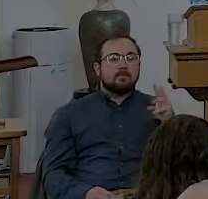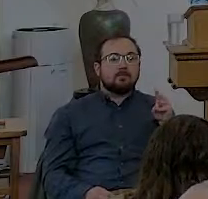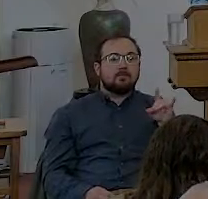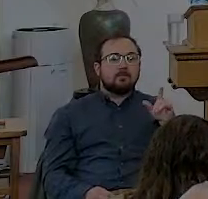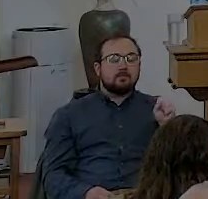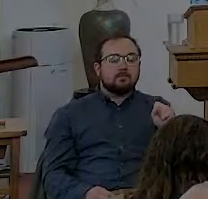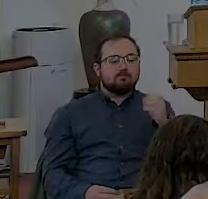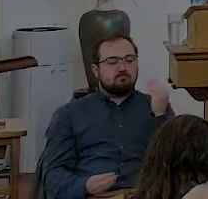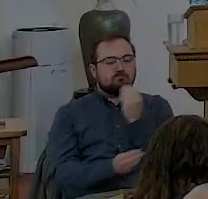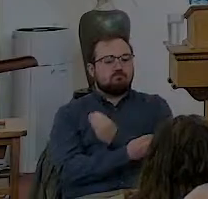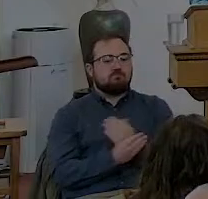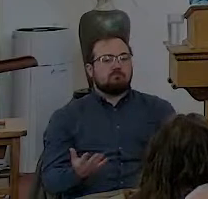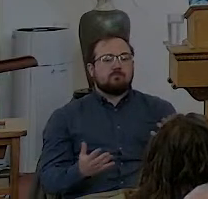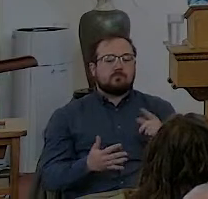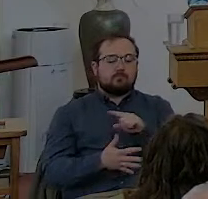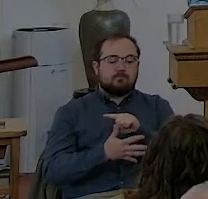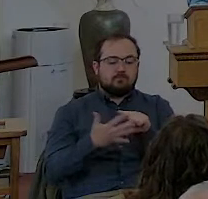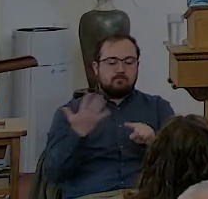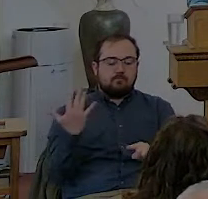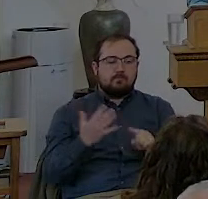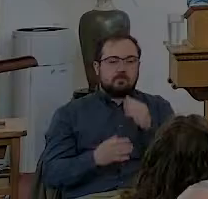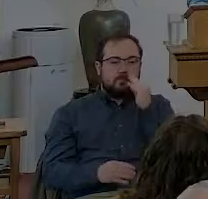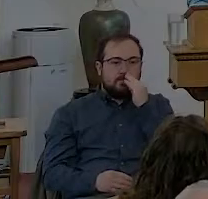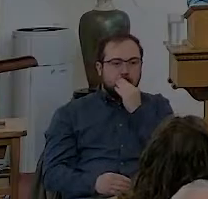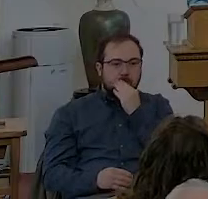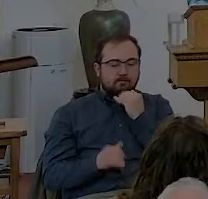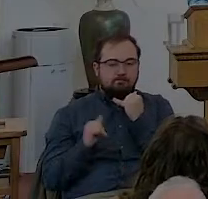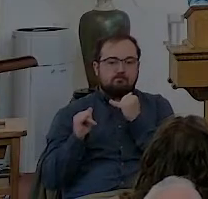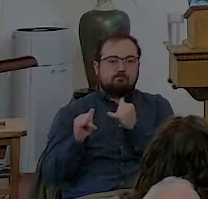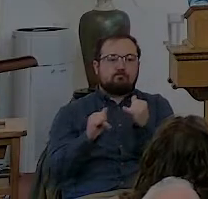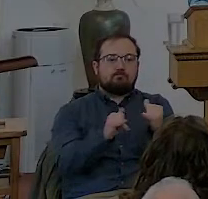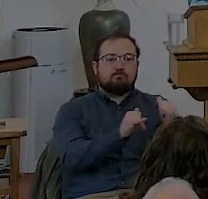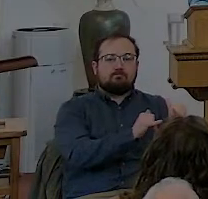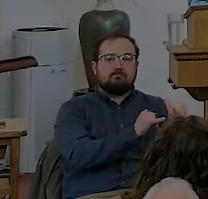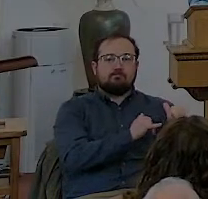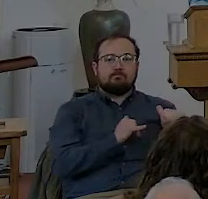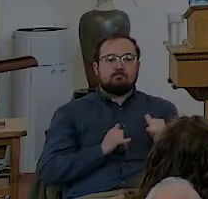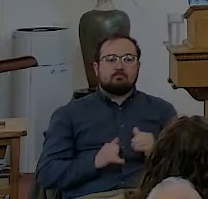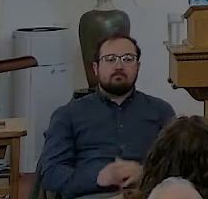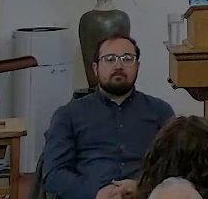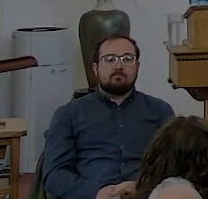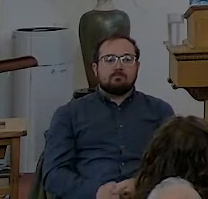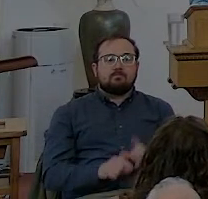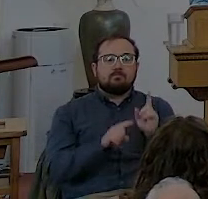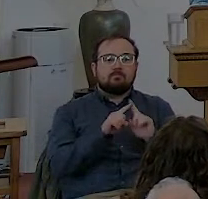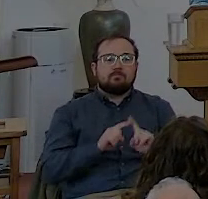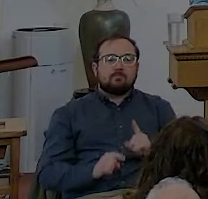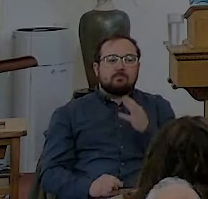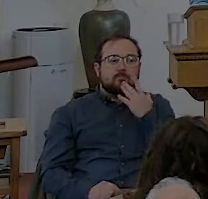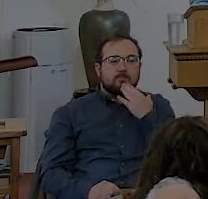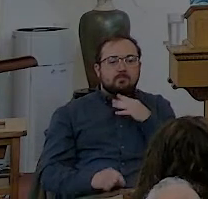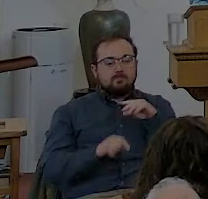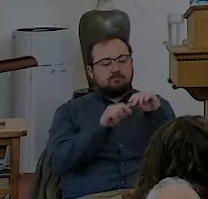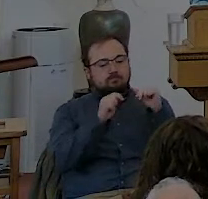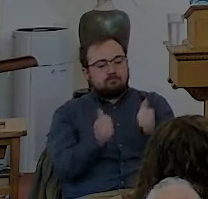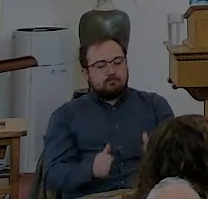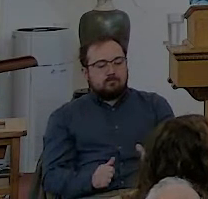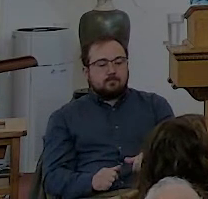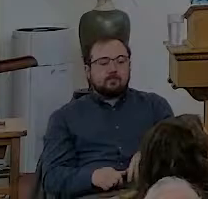them, "These flowers are like ourselves, different colors and different